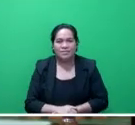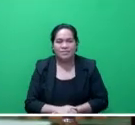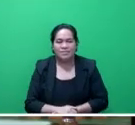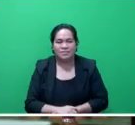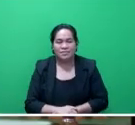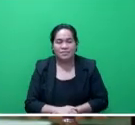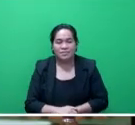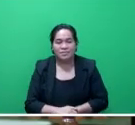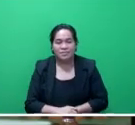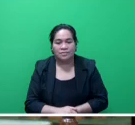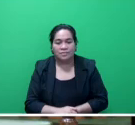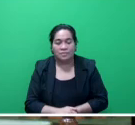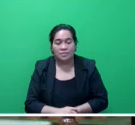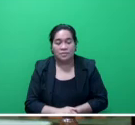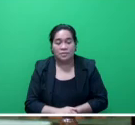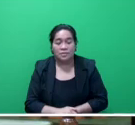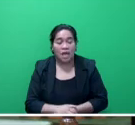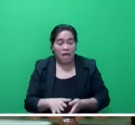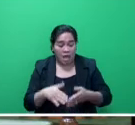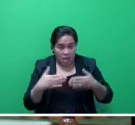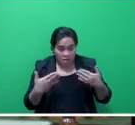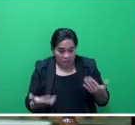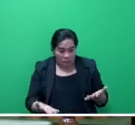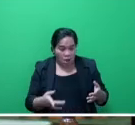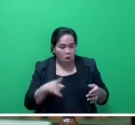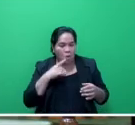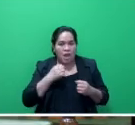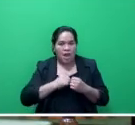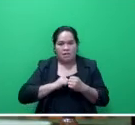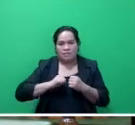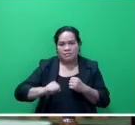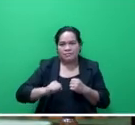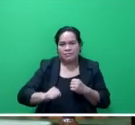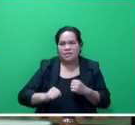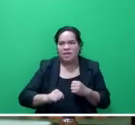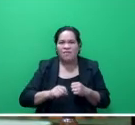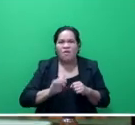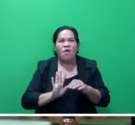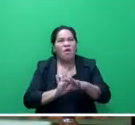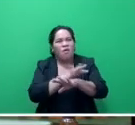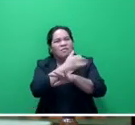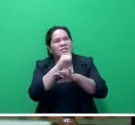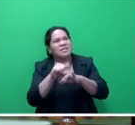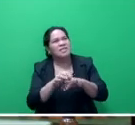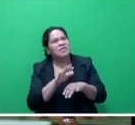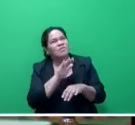we will now be outsourcing and we will be advertising for diagnostic laboratories and imaging facilities to